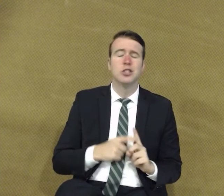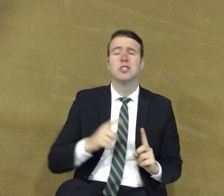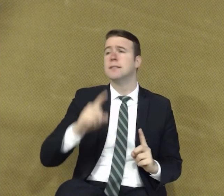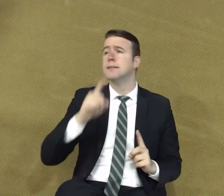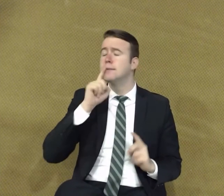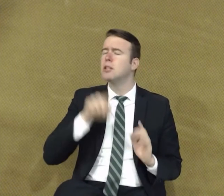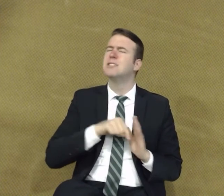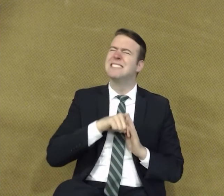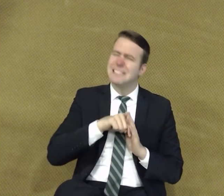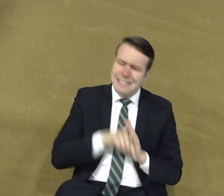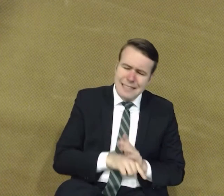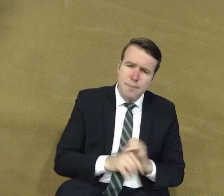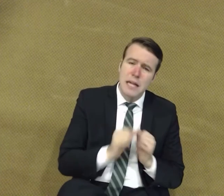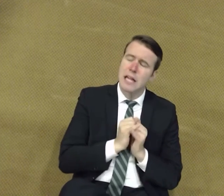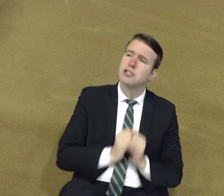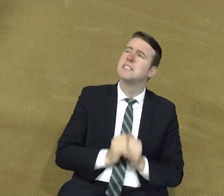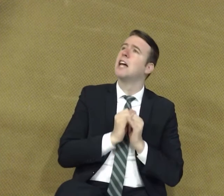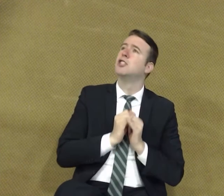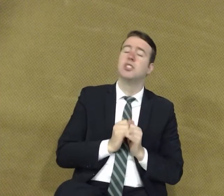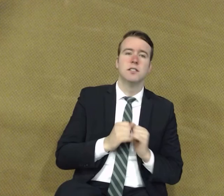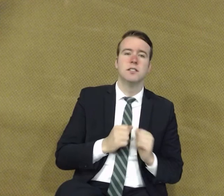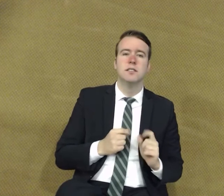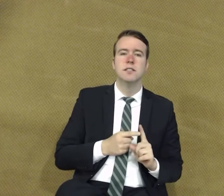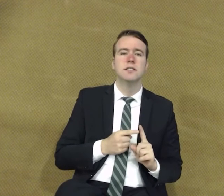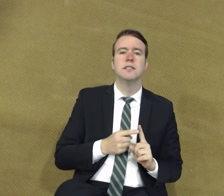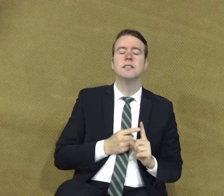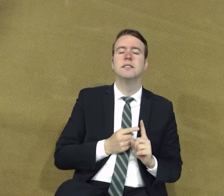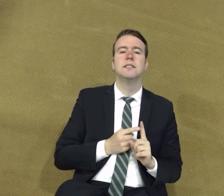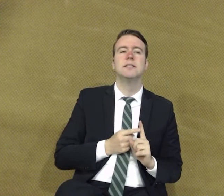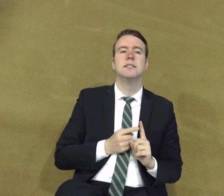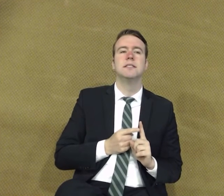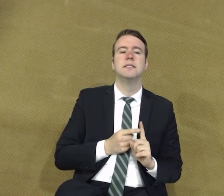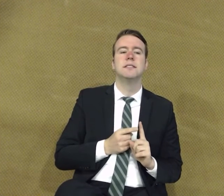such deep intercession that she is kind of laying